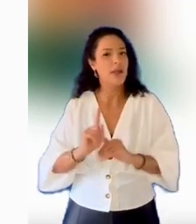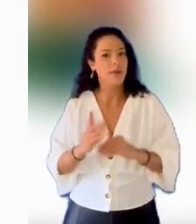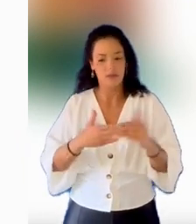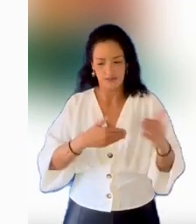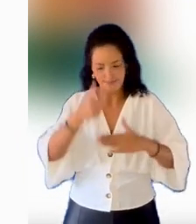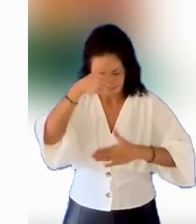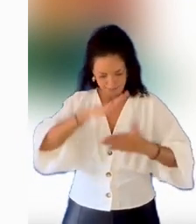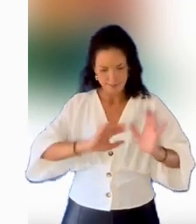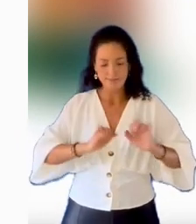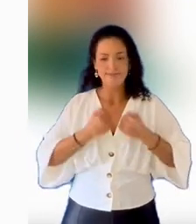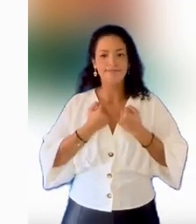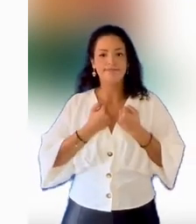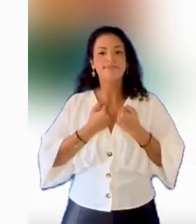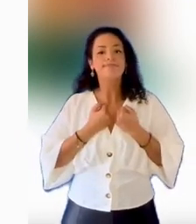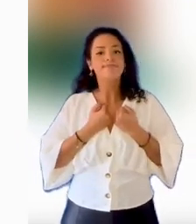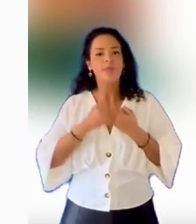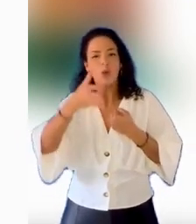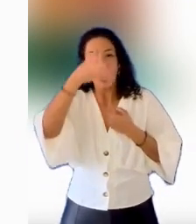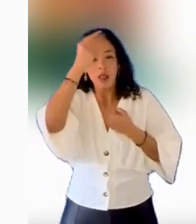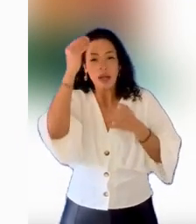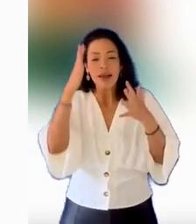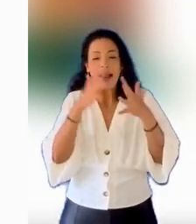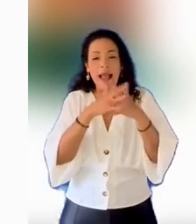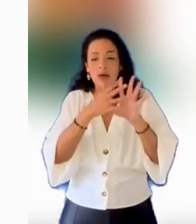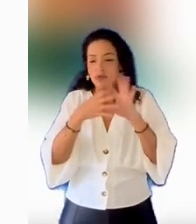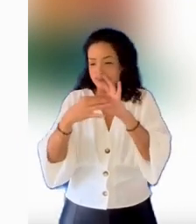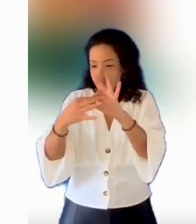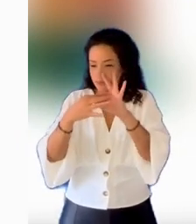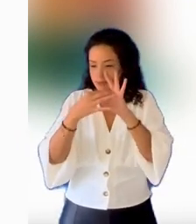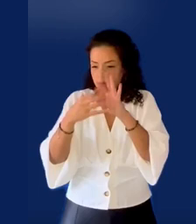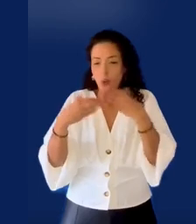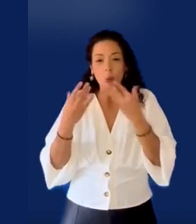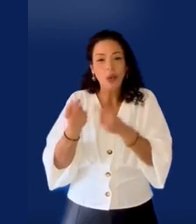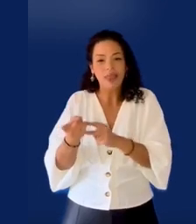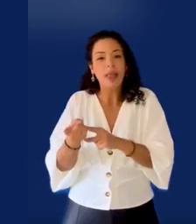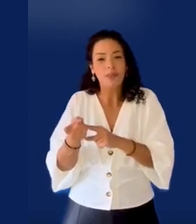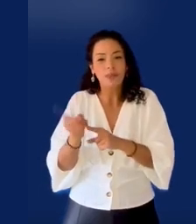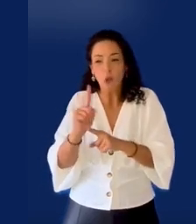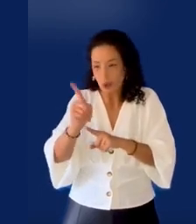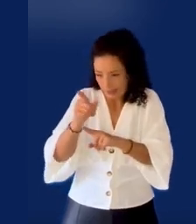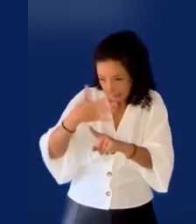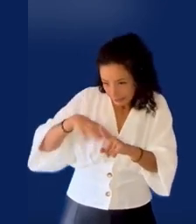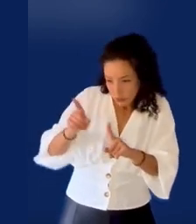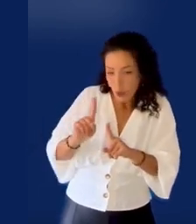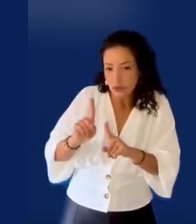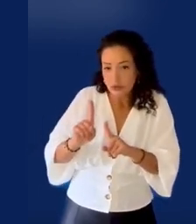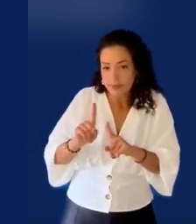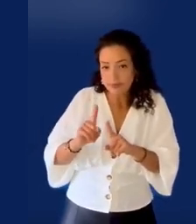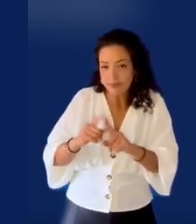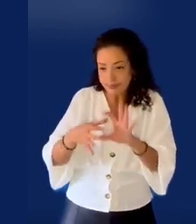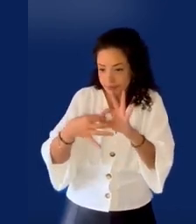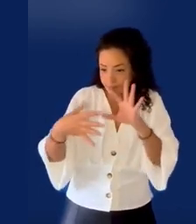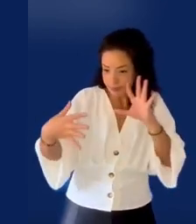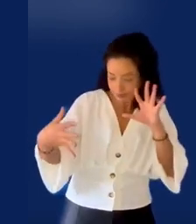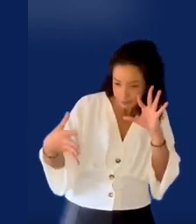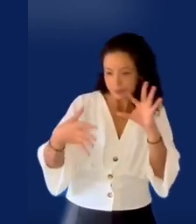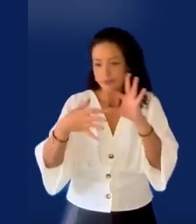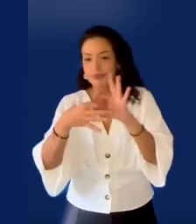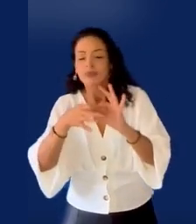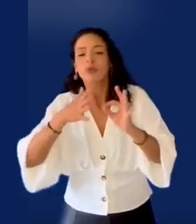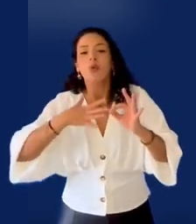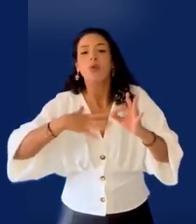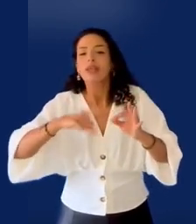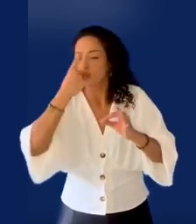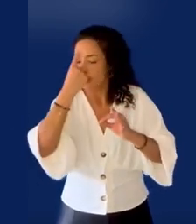are. In this place, we are learning how to be with them and what they might need. Reconnection also needs our ability to work